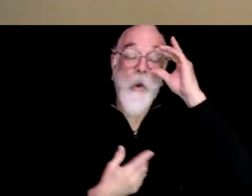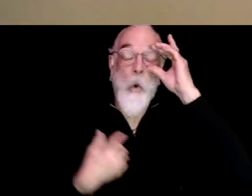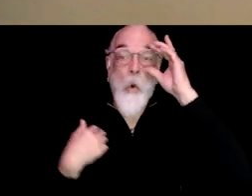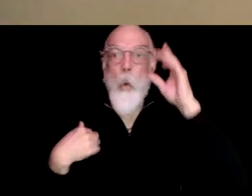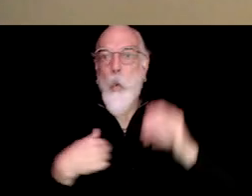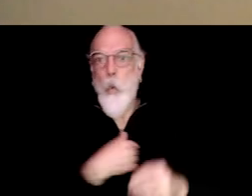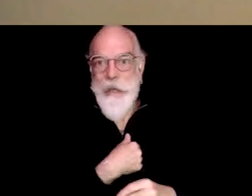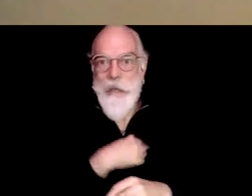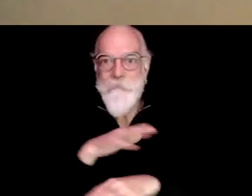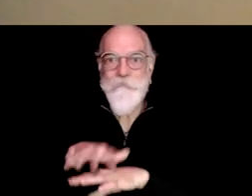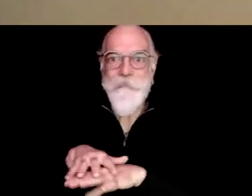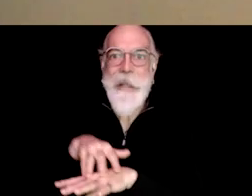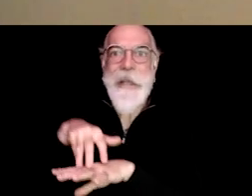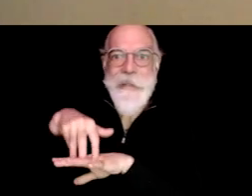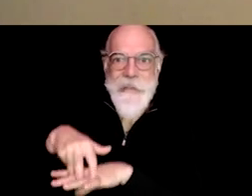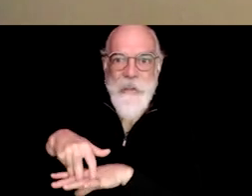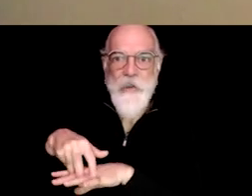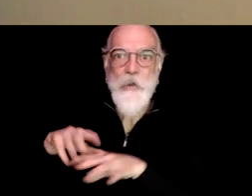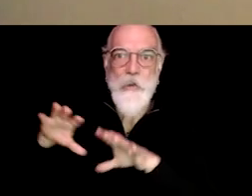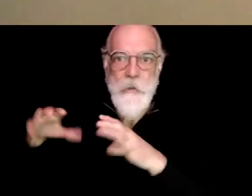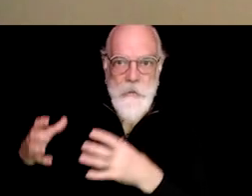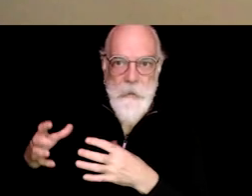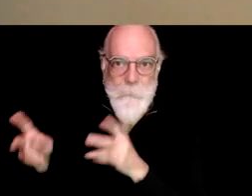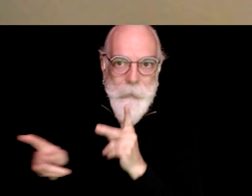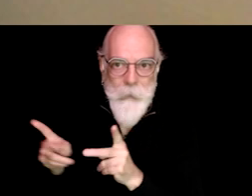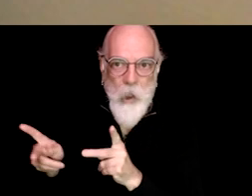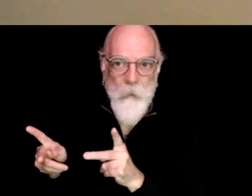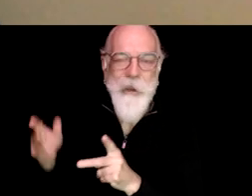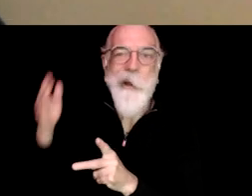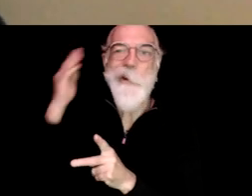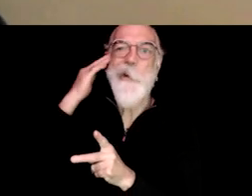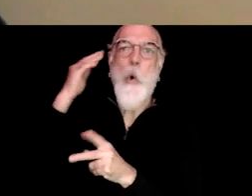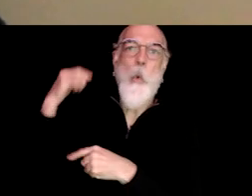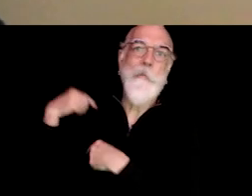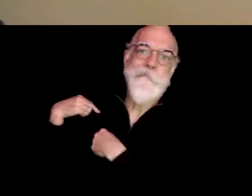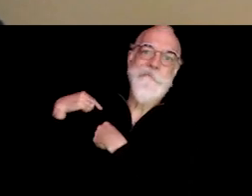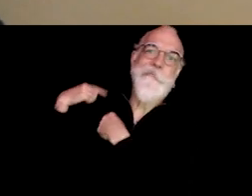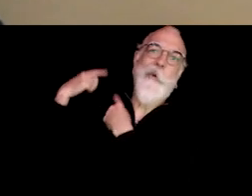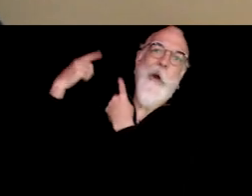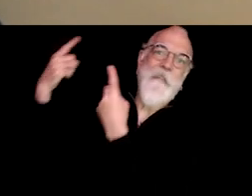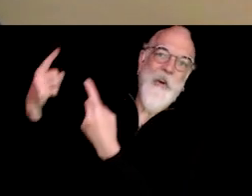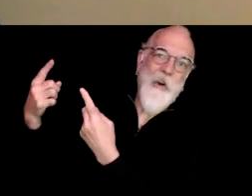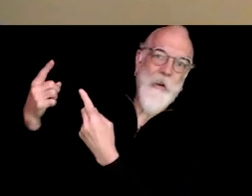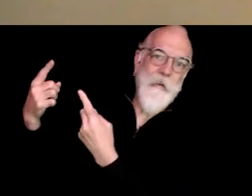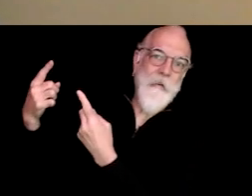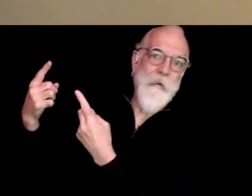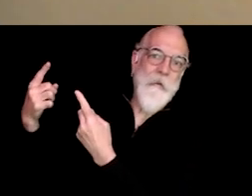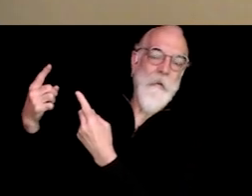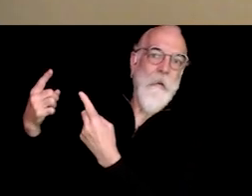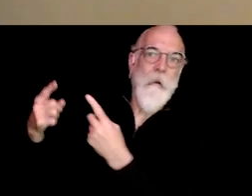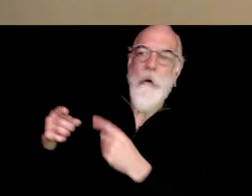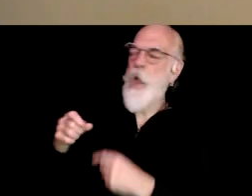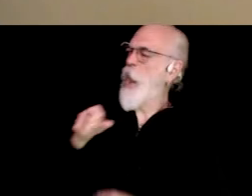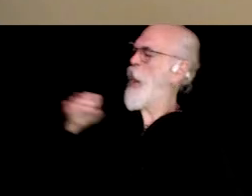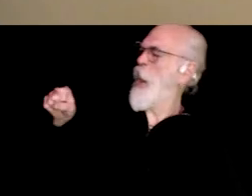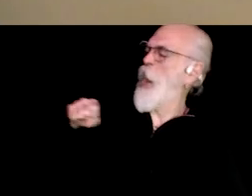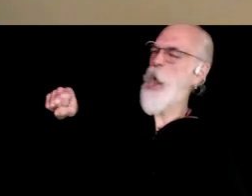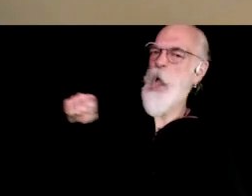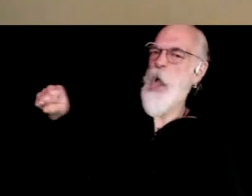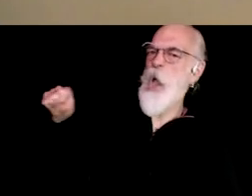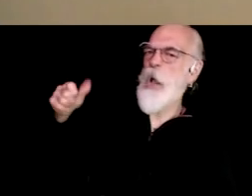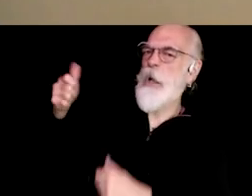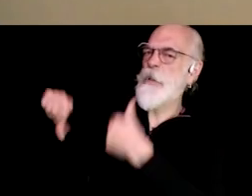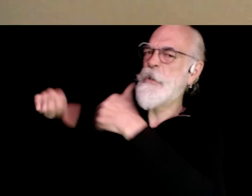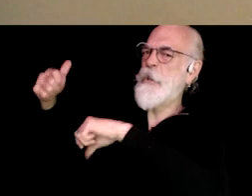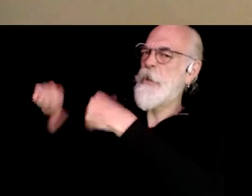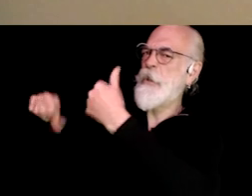as Indigenous people have known forever has never been an accepted part